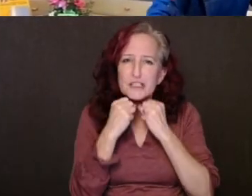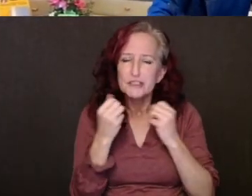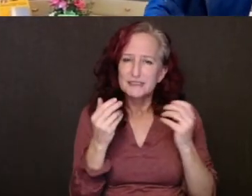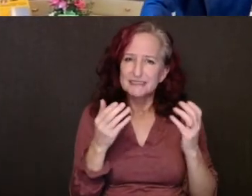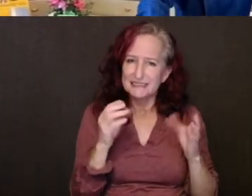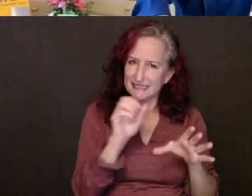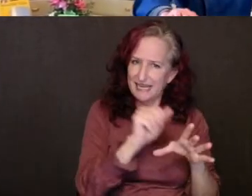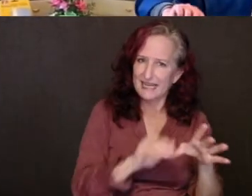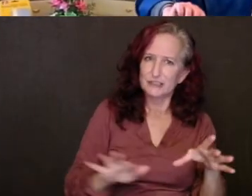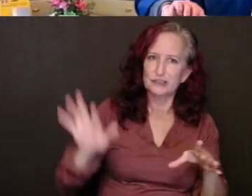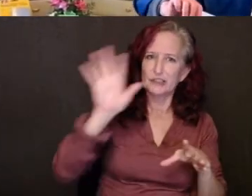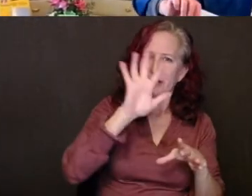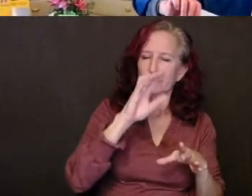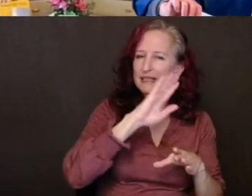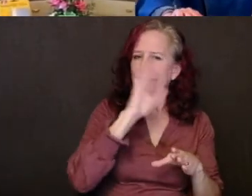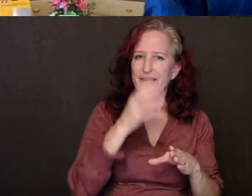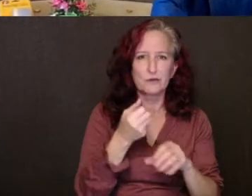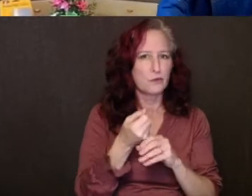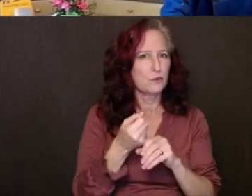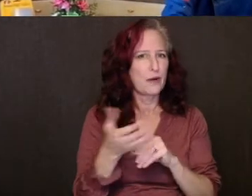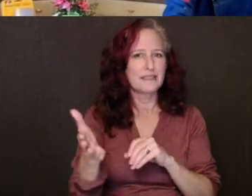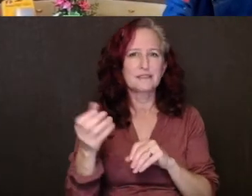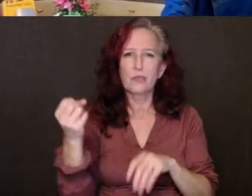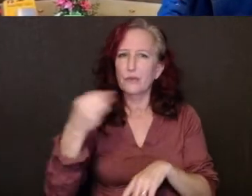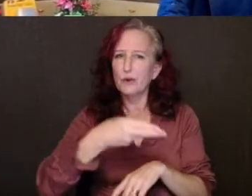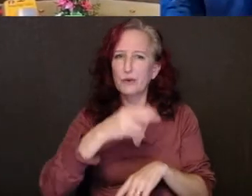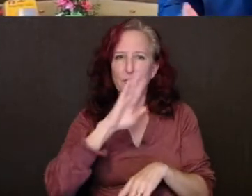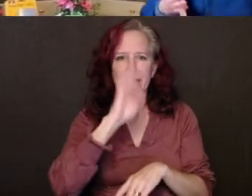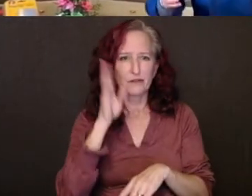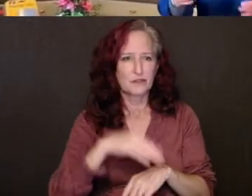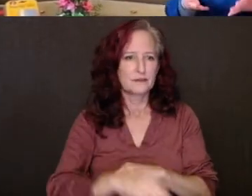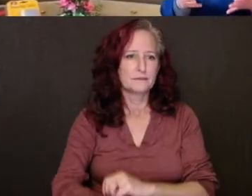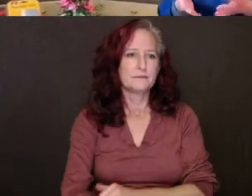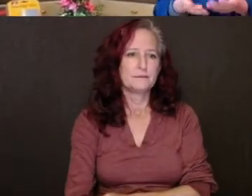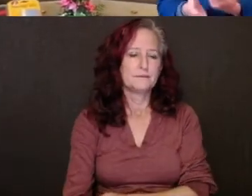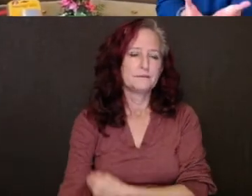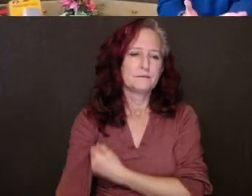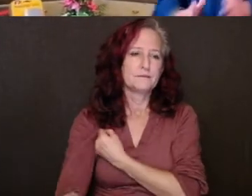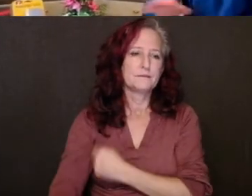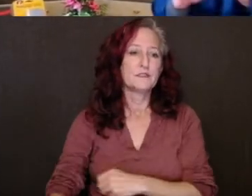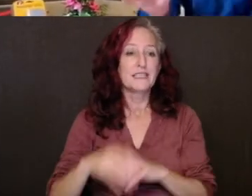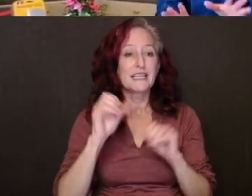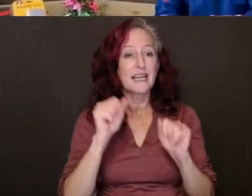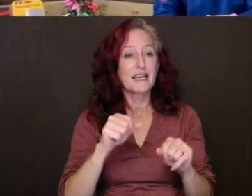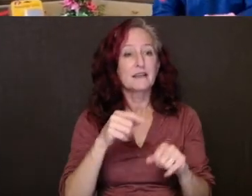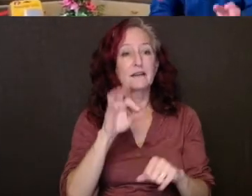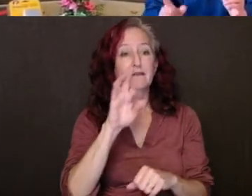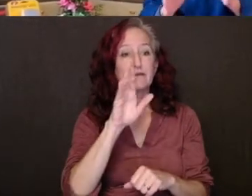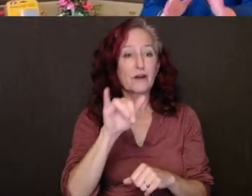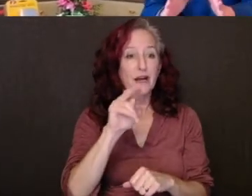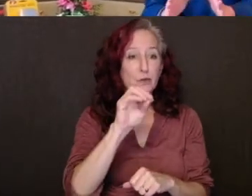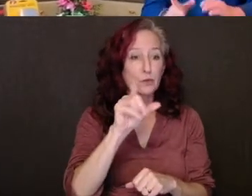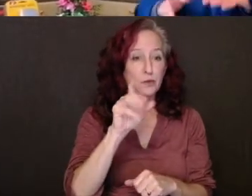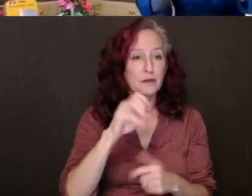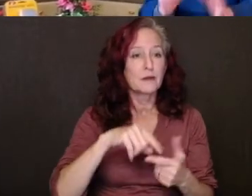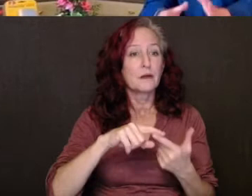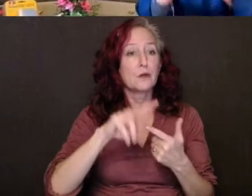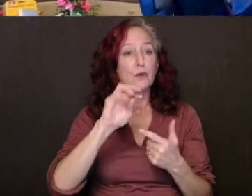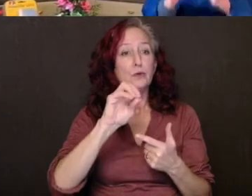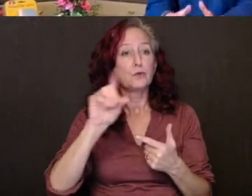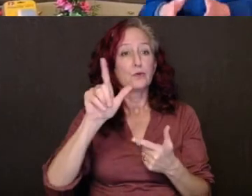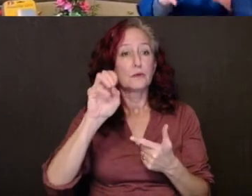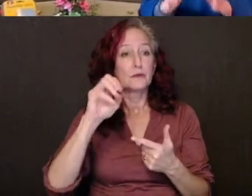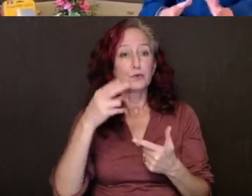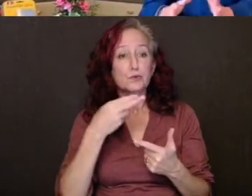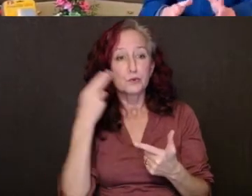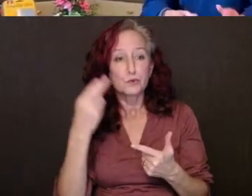it up, then we have boiled noodle. And once you do that, you can put this in noodle soup. Never waste anything. In Asia,